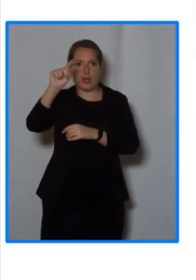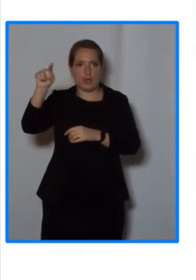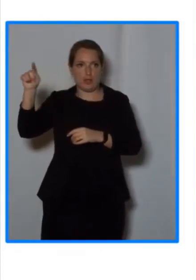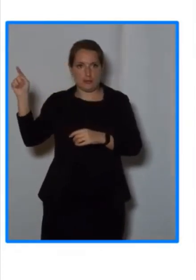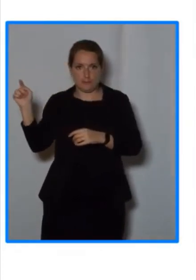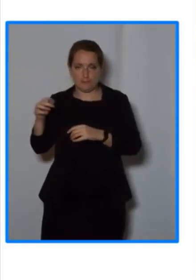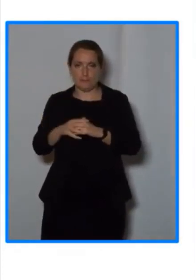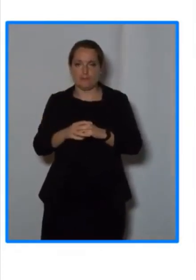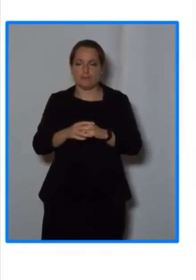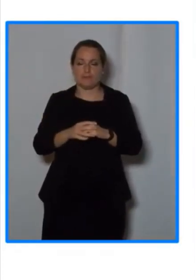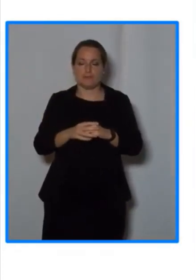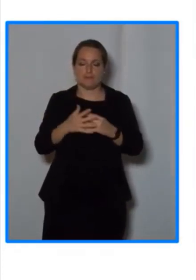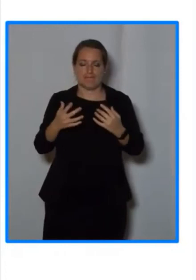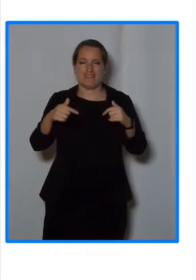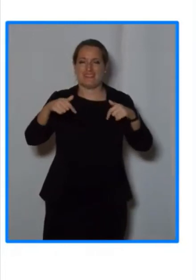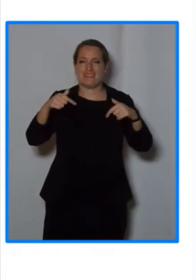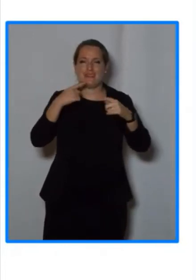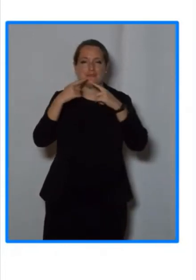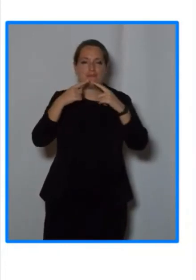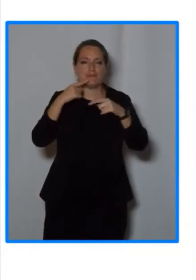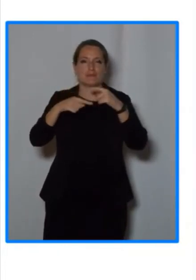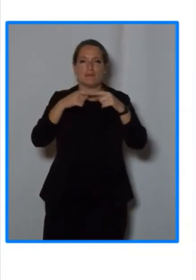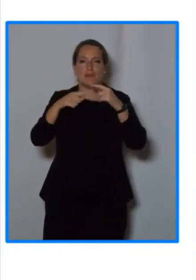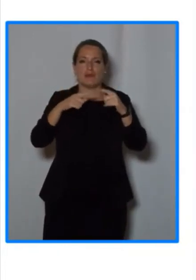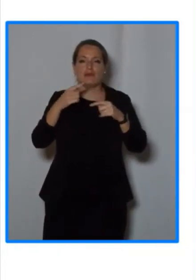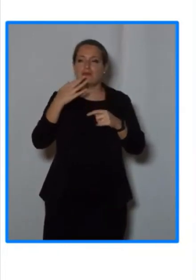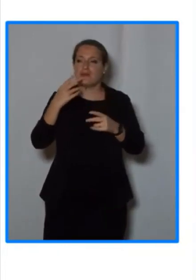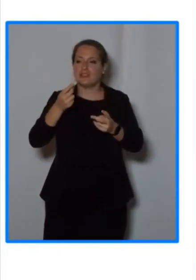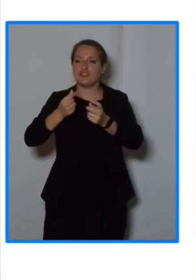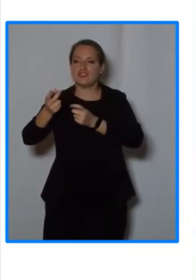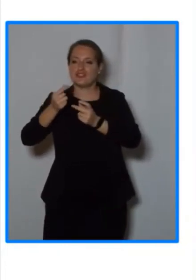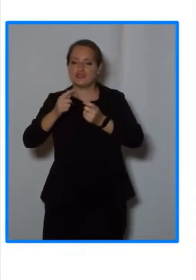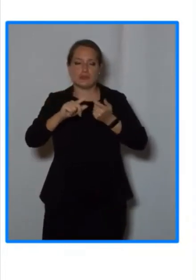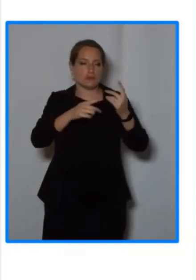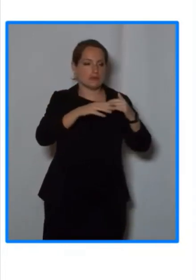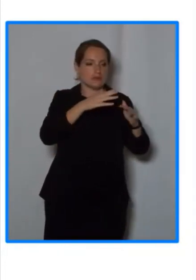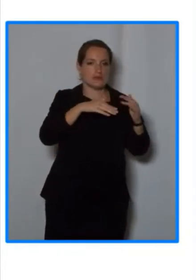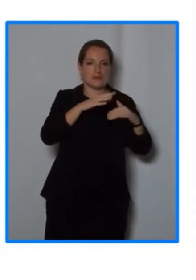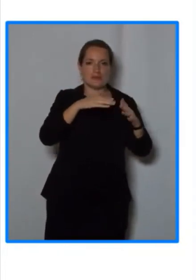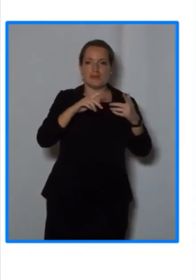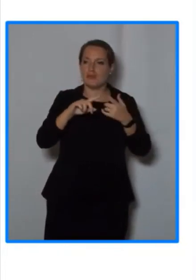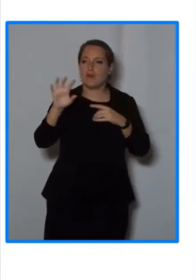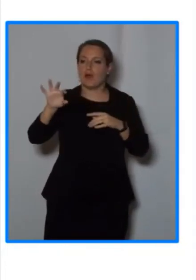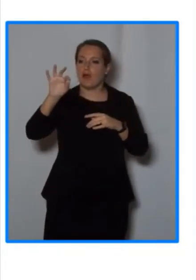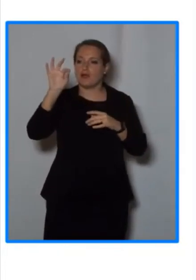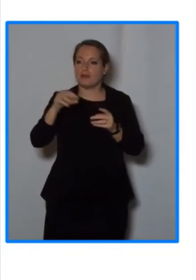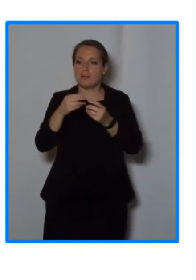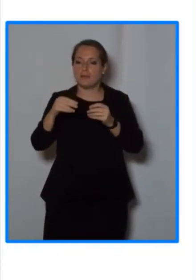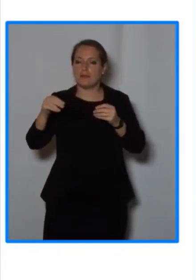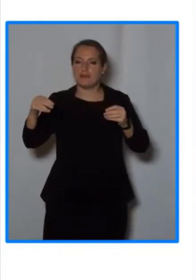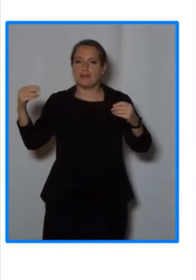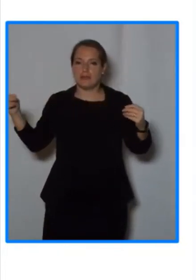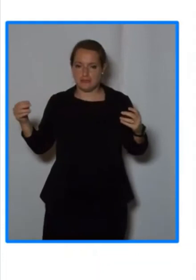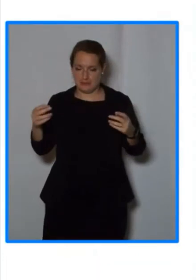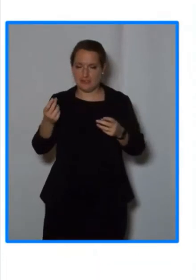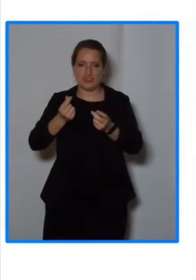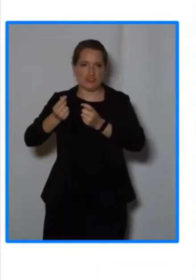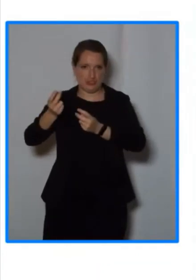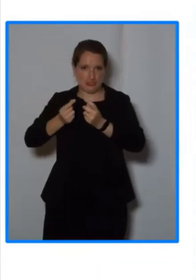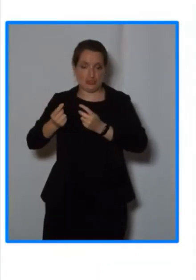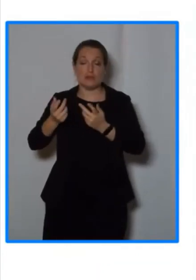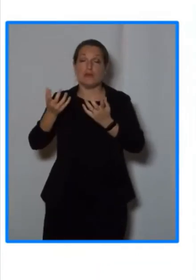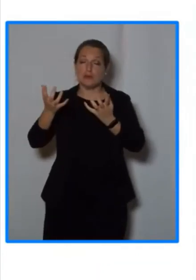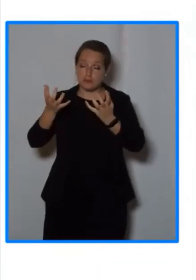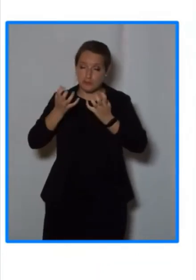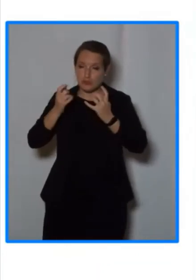procuring IT systems for your own use, when you are choosing an agency partner, procurement should have an understanding on how to